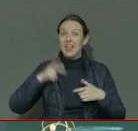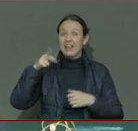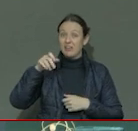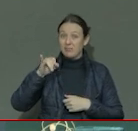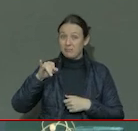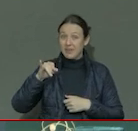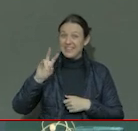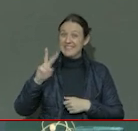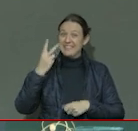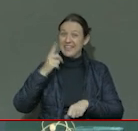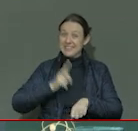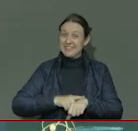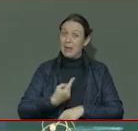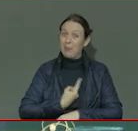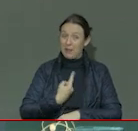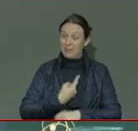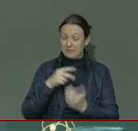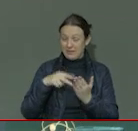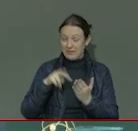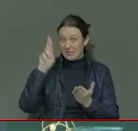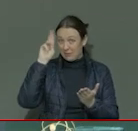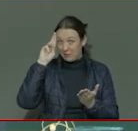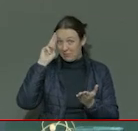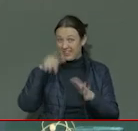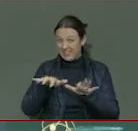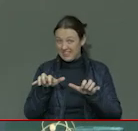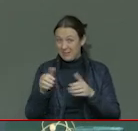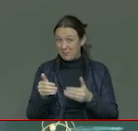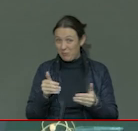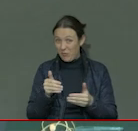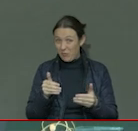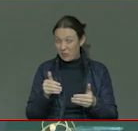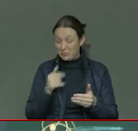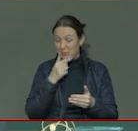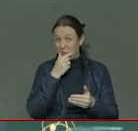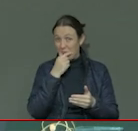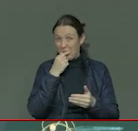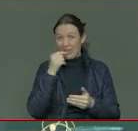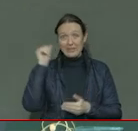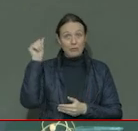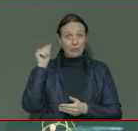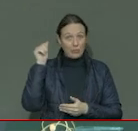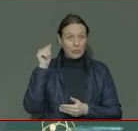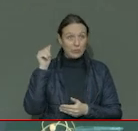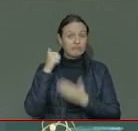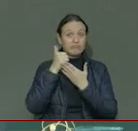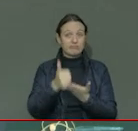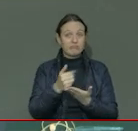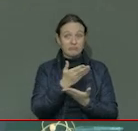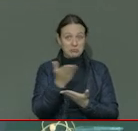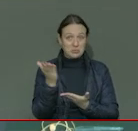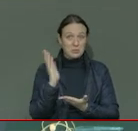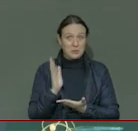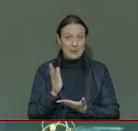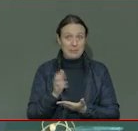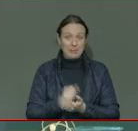second time on your own. You need to do it before you write your exam. And if we can get that audio to all of you, it will really benefit you,